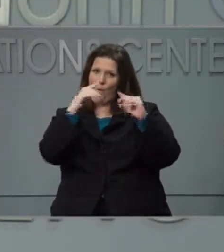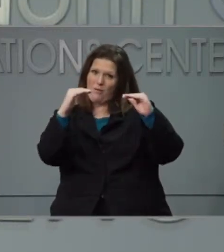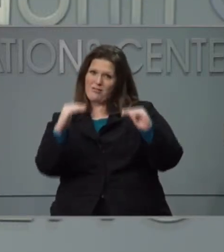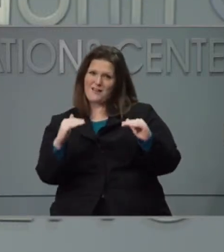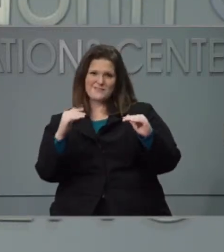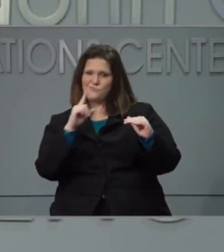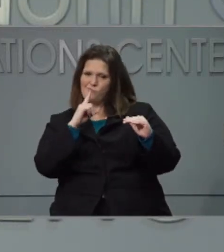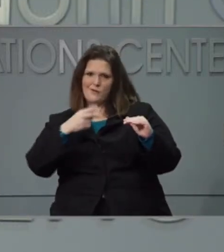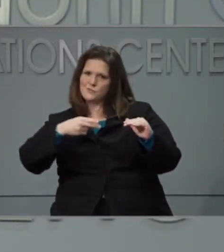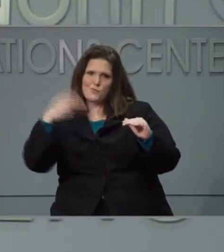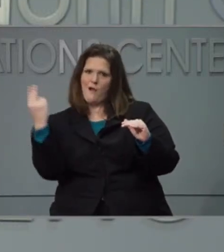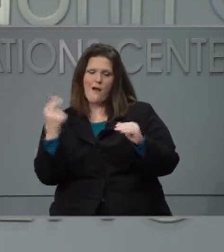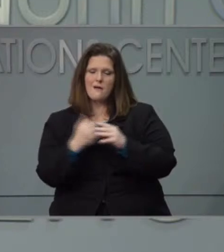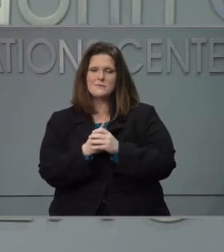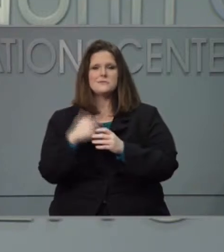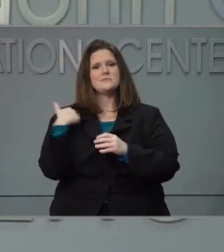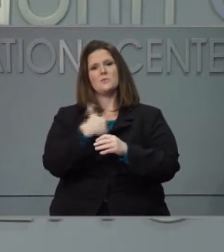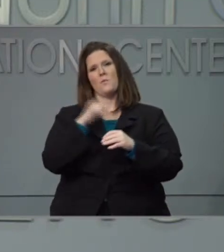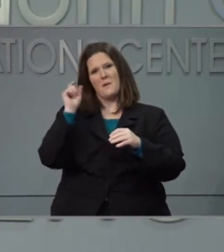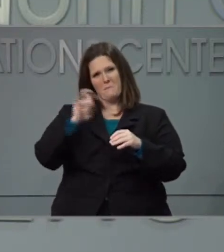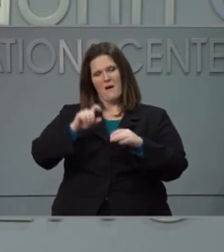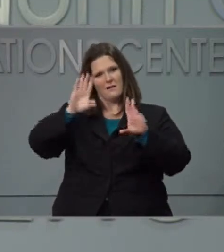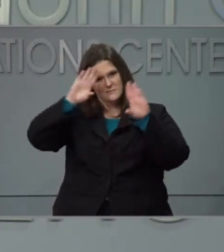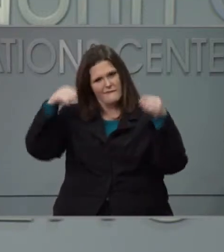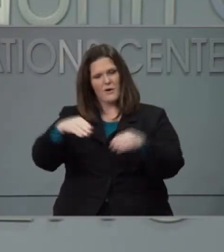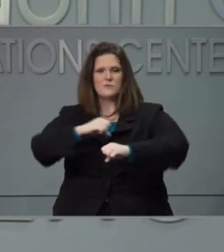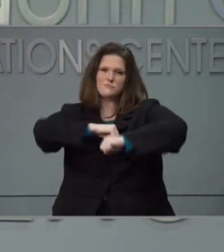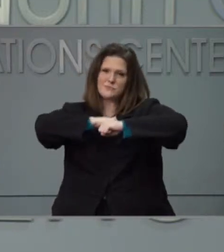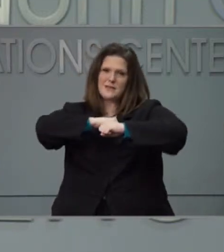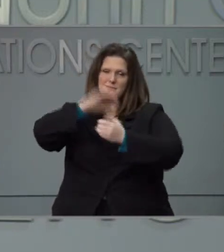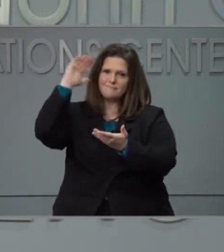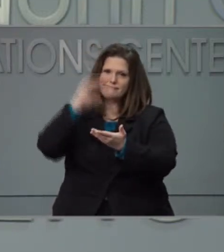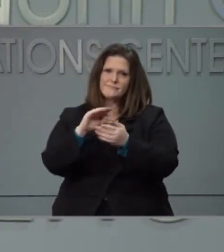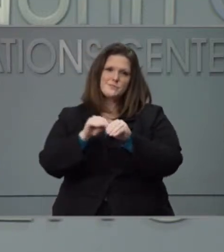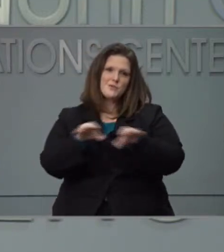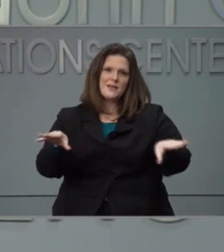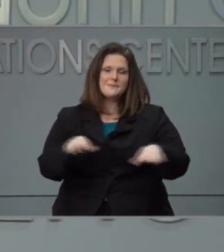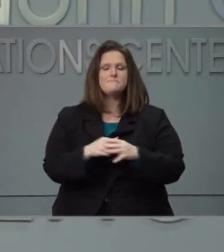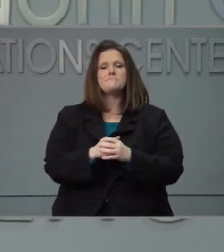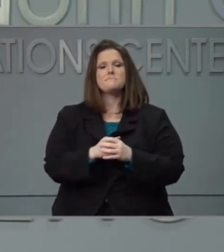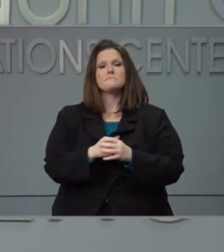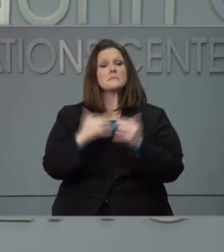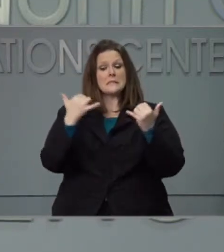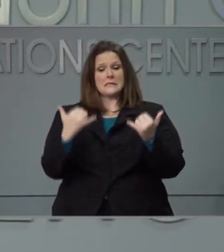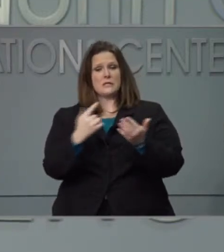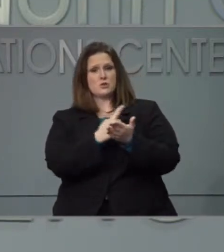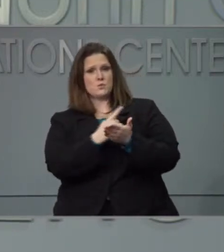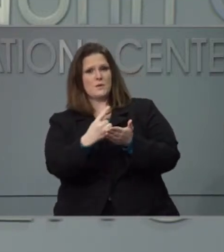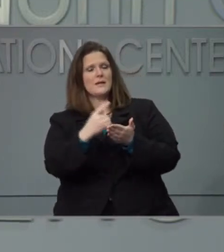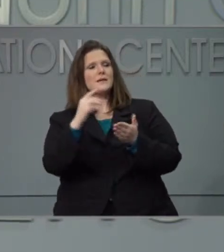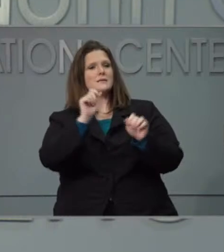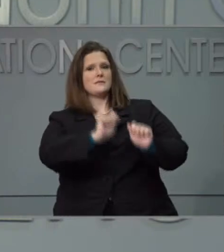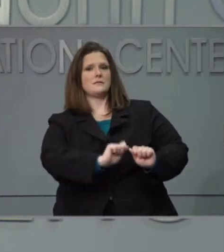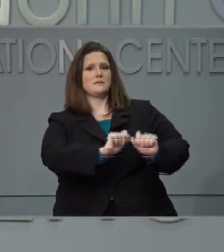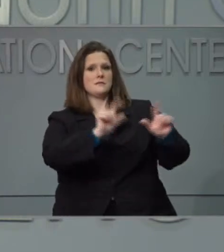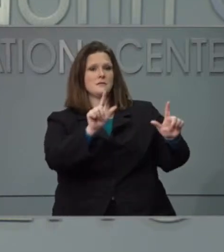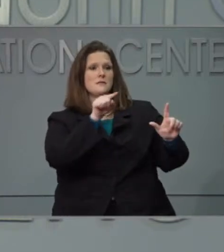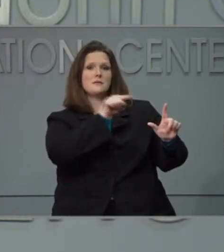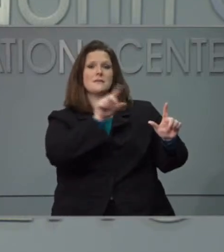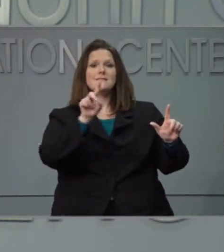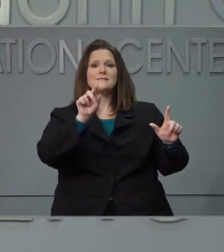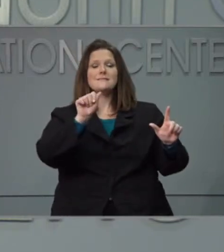of this virus remains critical. This week, you'll see even more detailed information on the state's